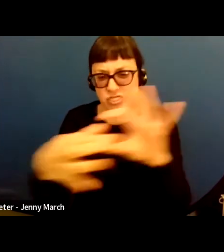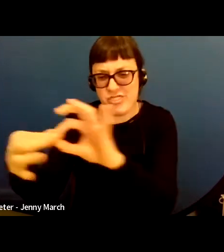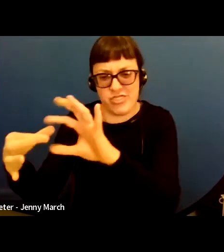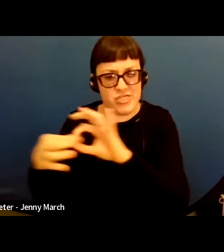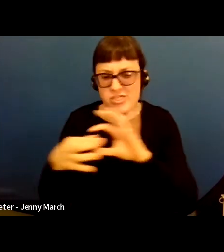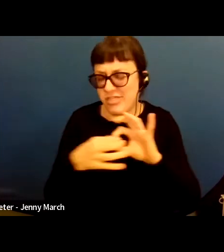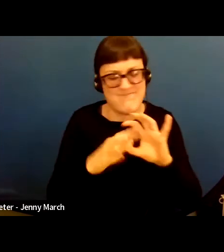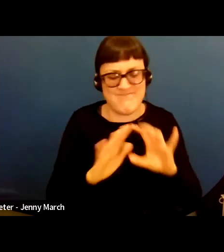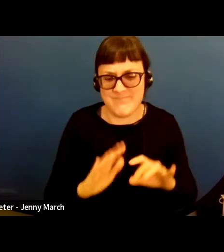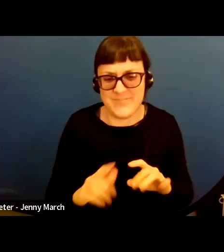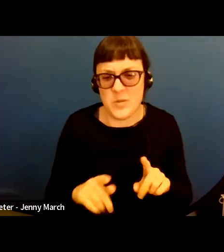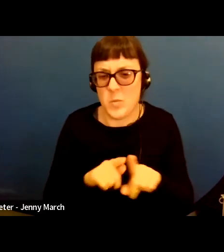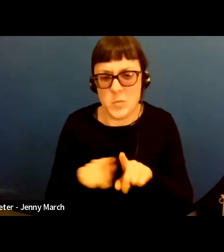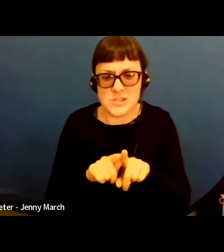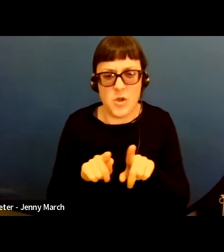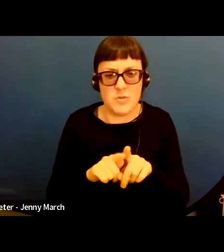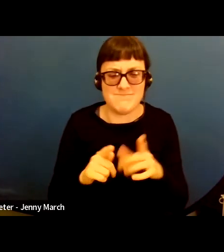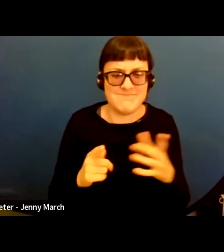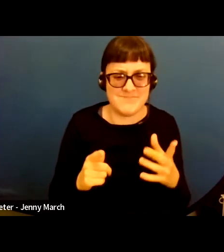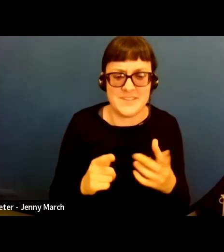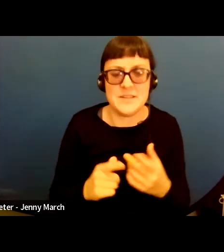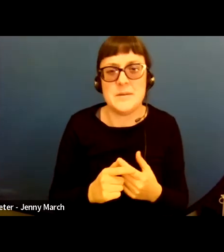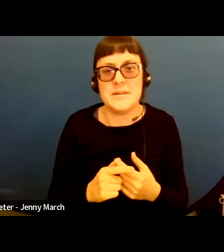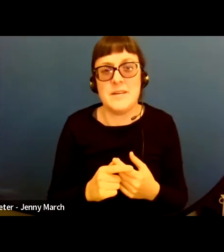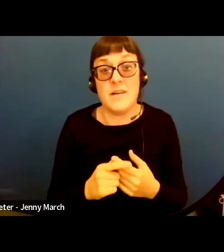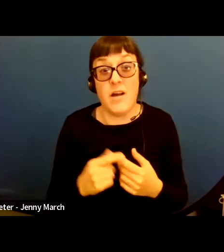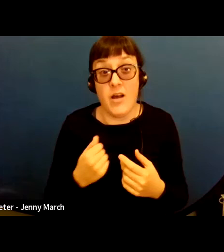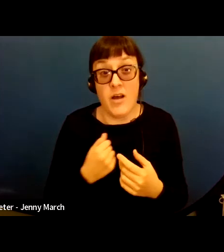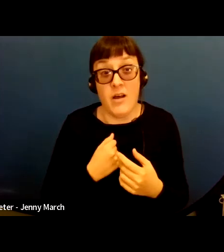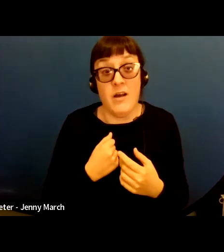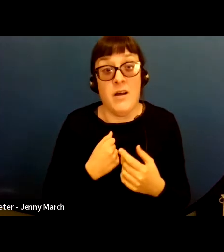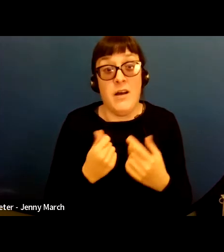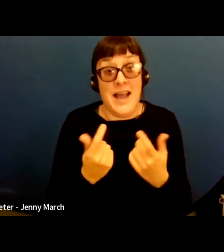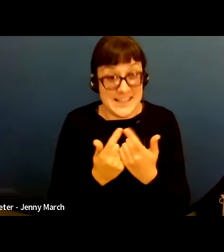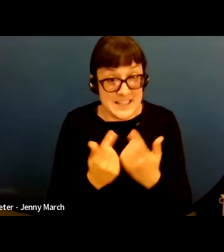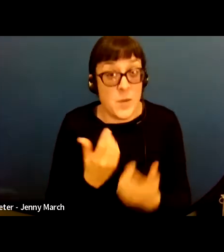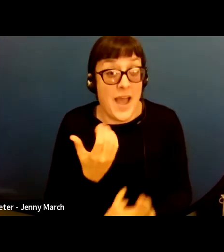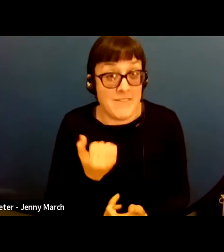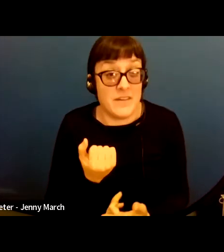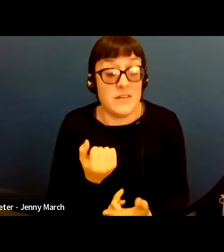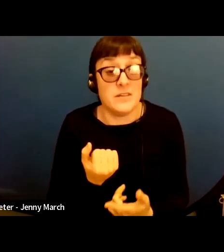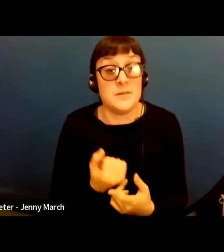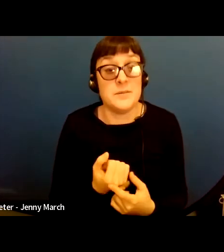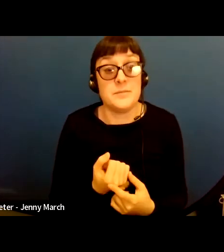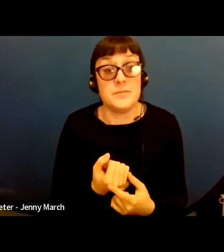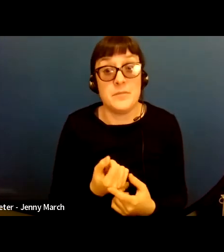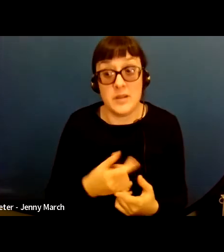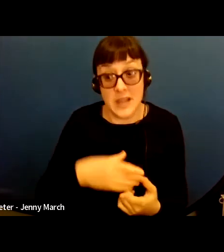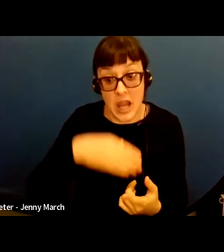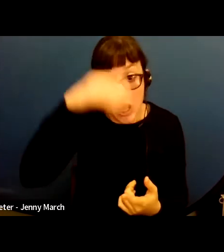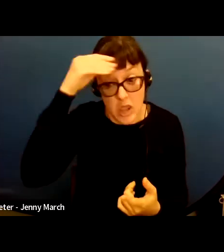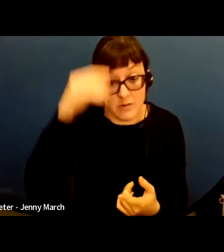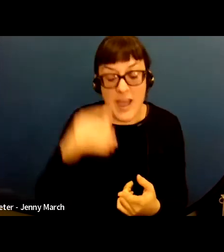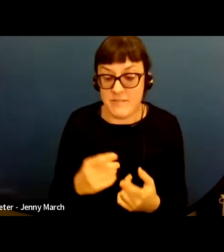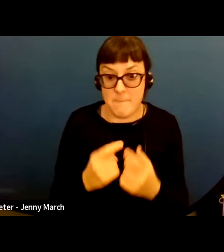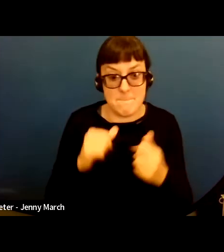call sweating or stressing our assets. The biggest assets that we have for people to learn are our teachers